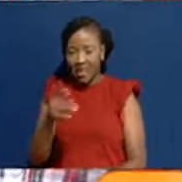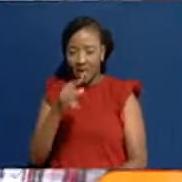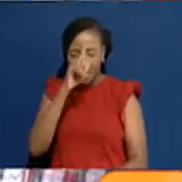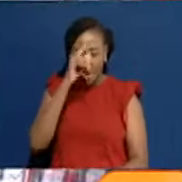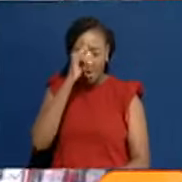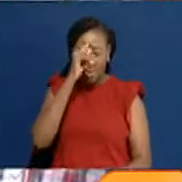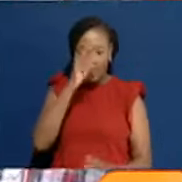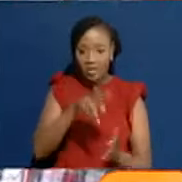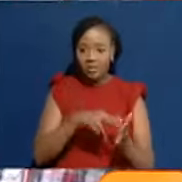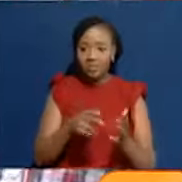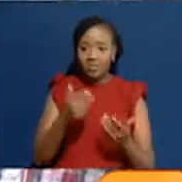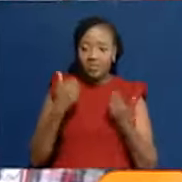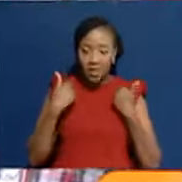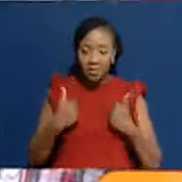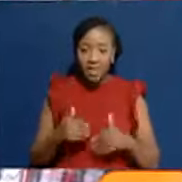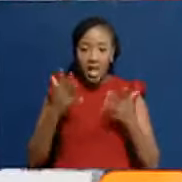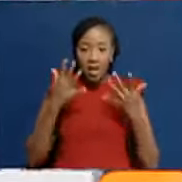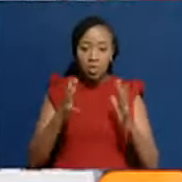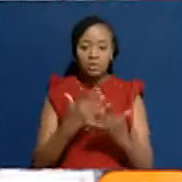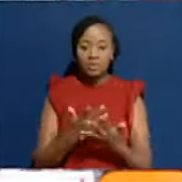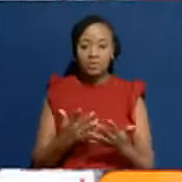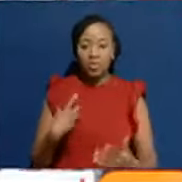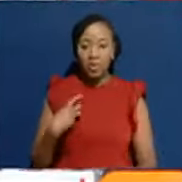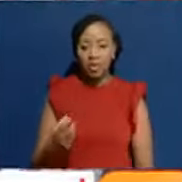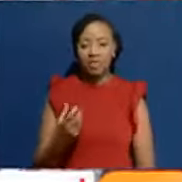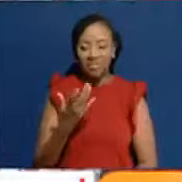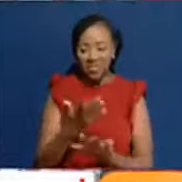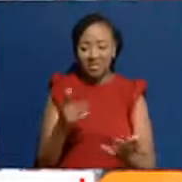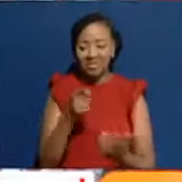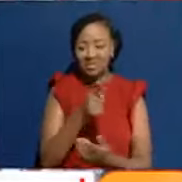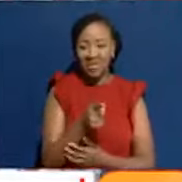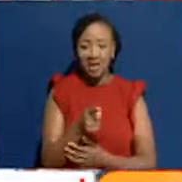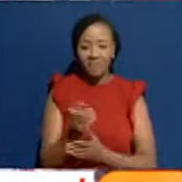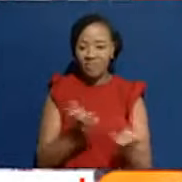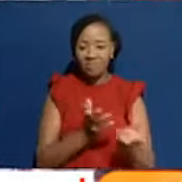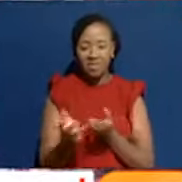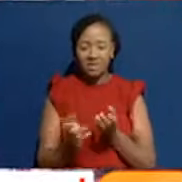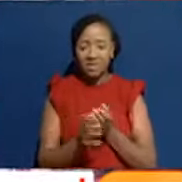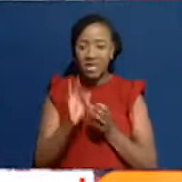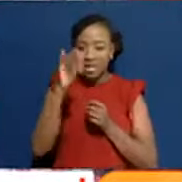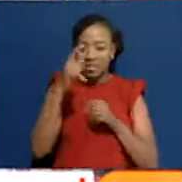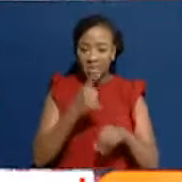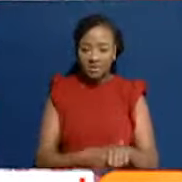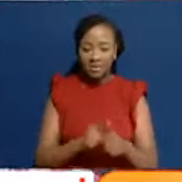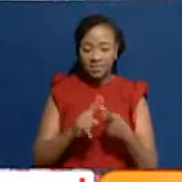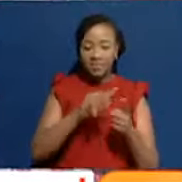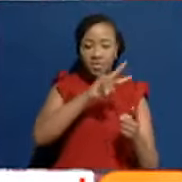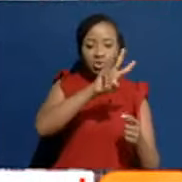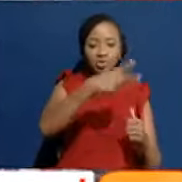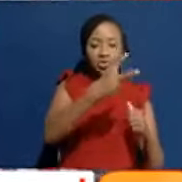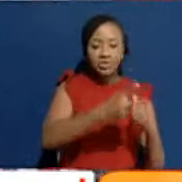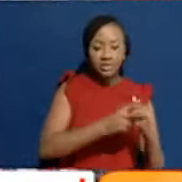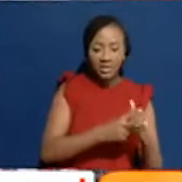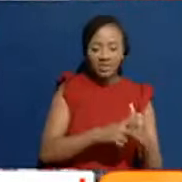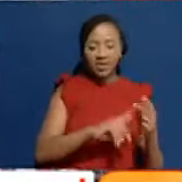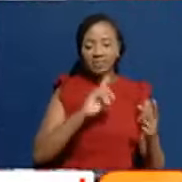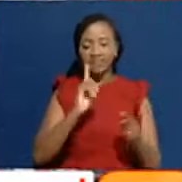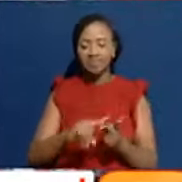Mimi nimepoteza mali sio mara ya kwanza. Isaini mechomekewa mara tatu. 2007 nilikuwa hapa